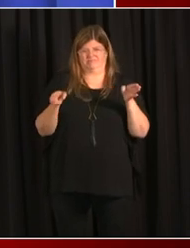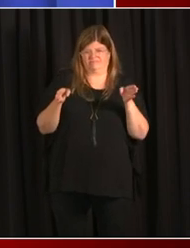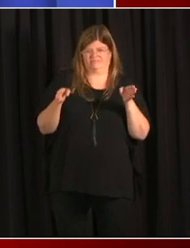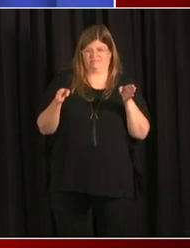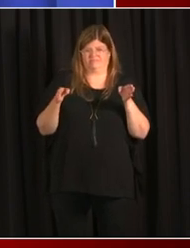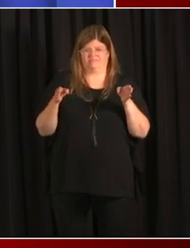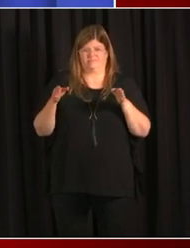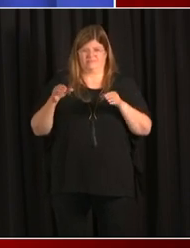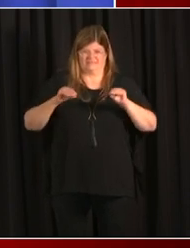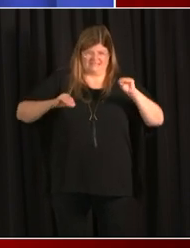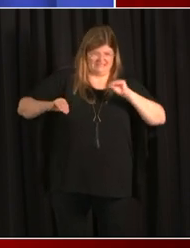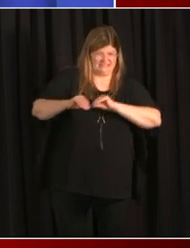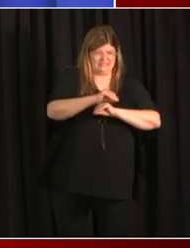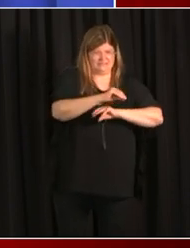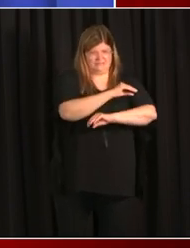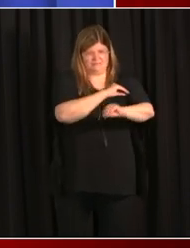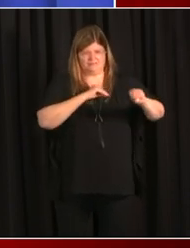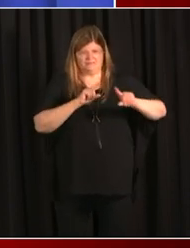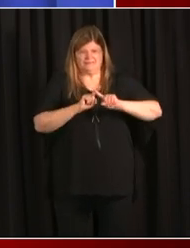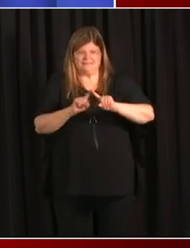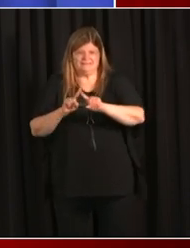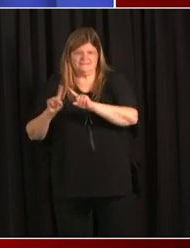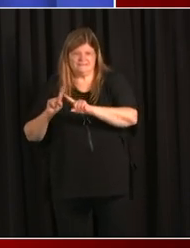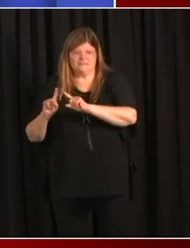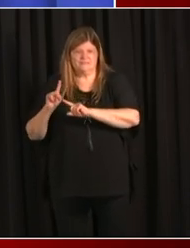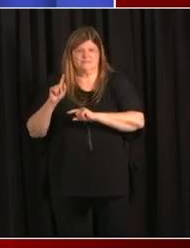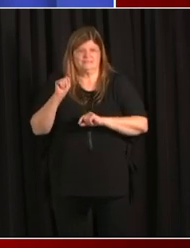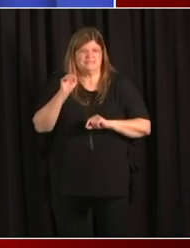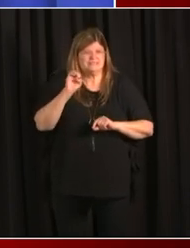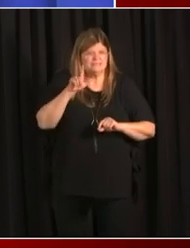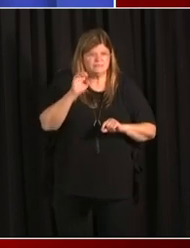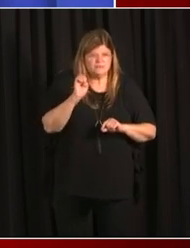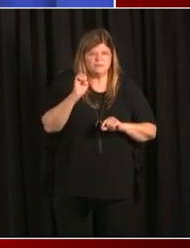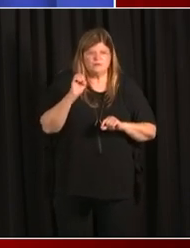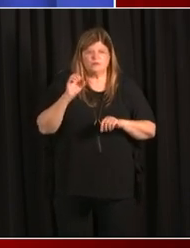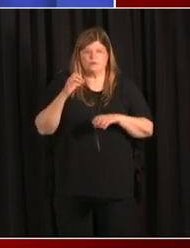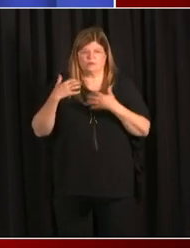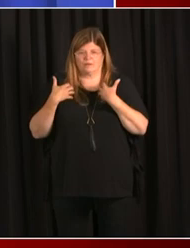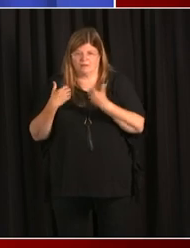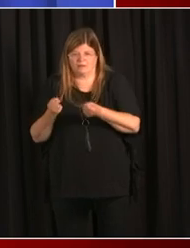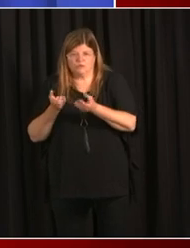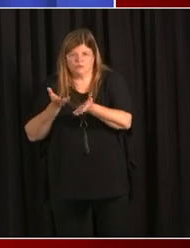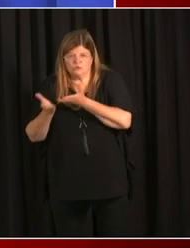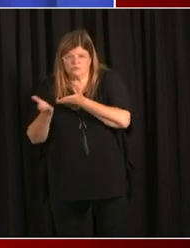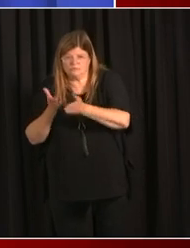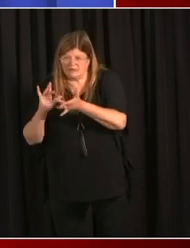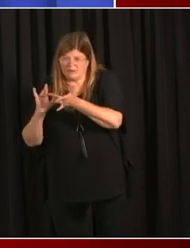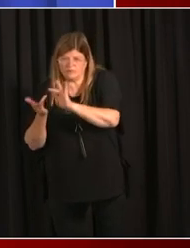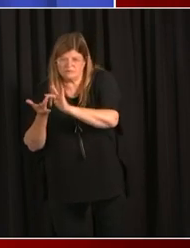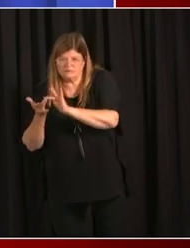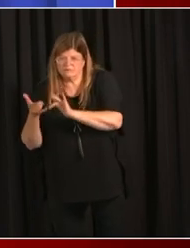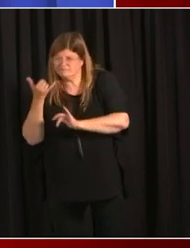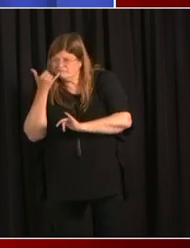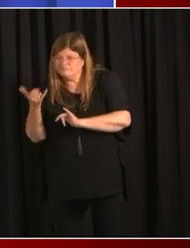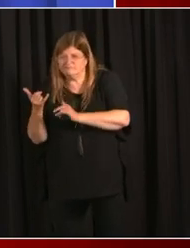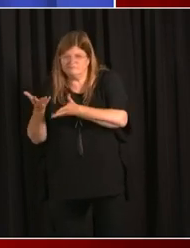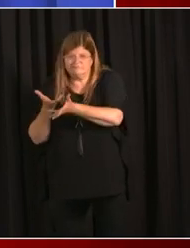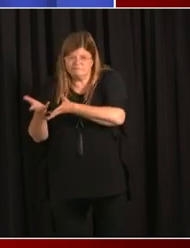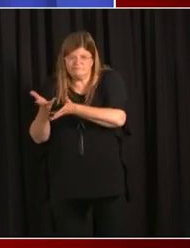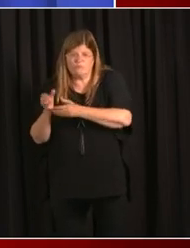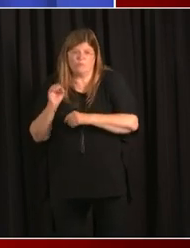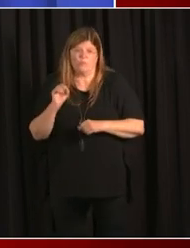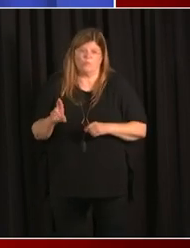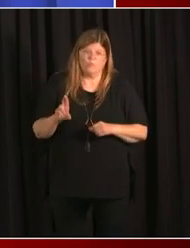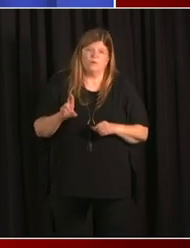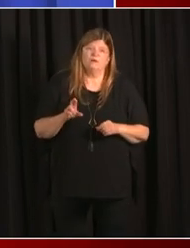different types of telehealth services, audio only. What that really means, y'all, is that you could call and have a doctor's visit